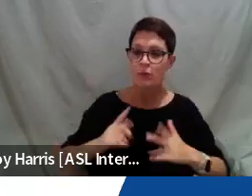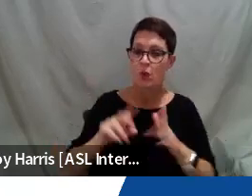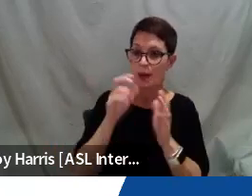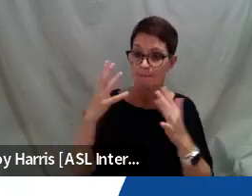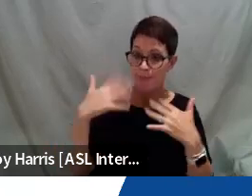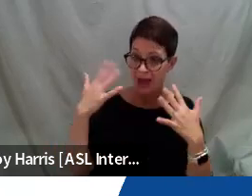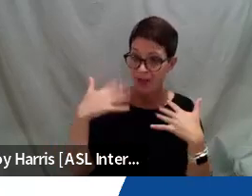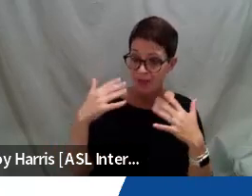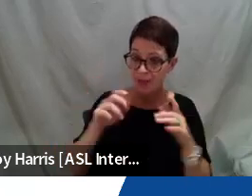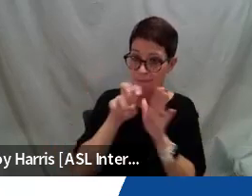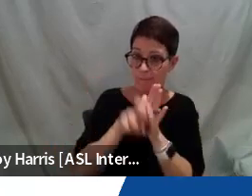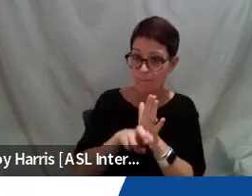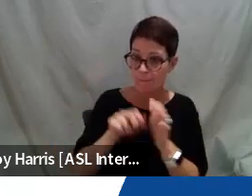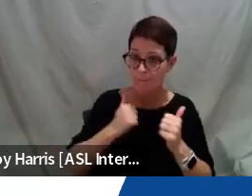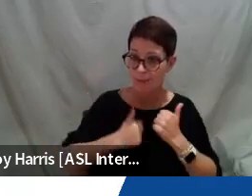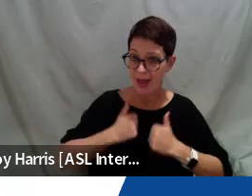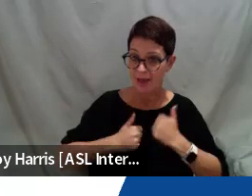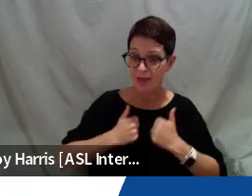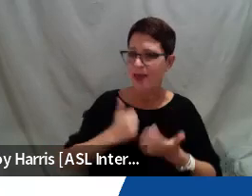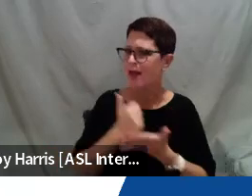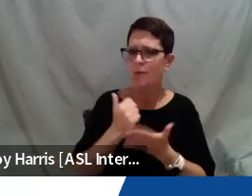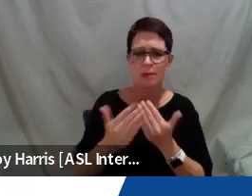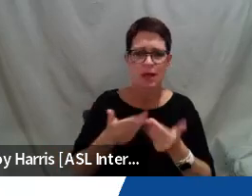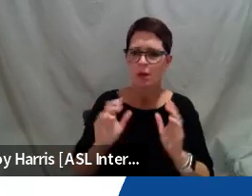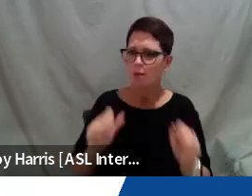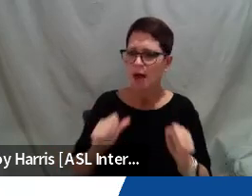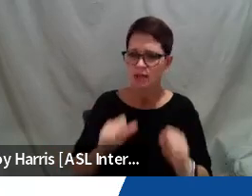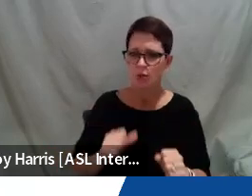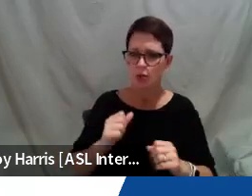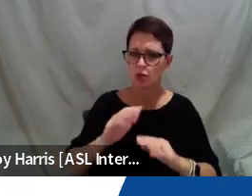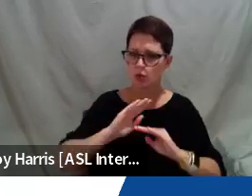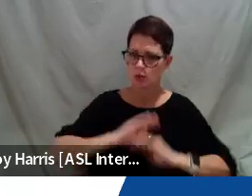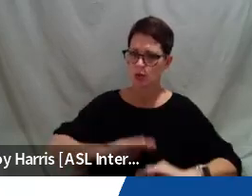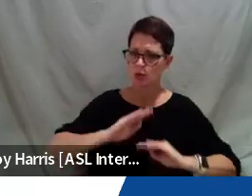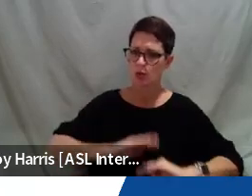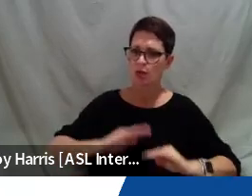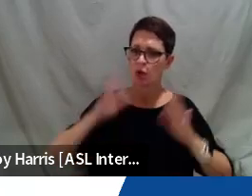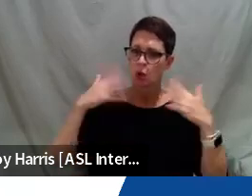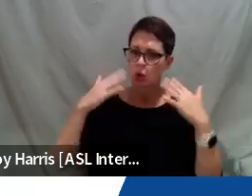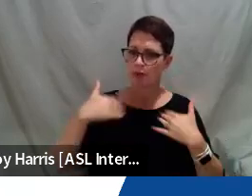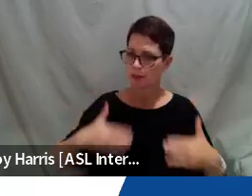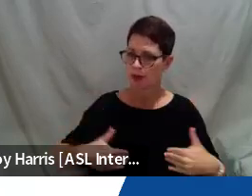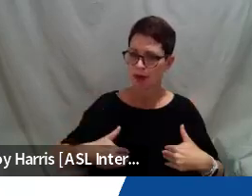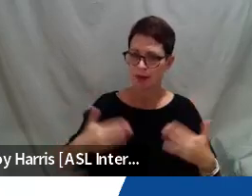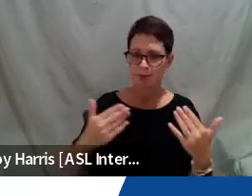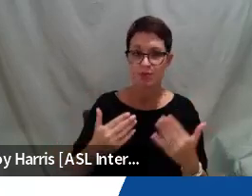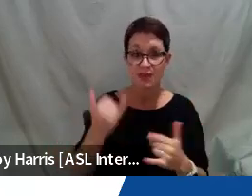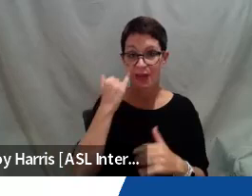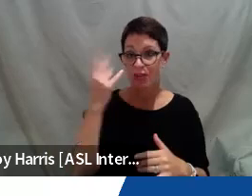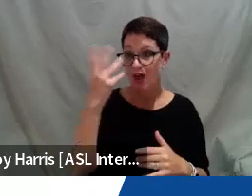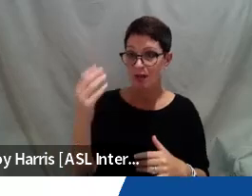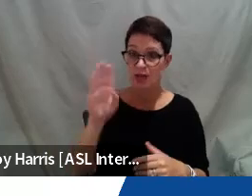cool their body down in any way possible. So even if that includes if you're outside